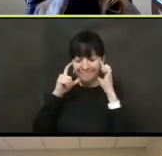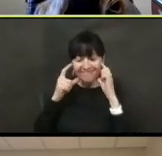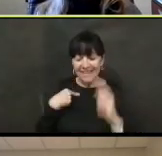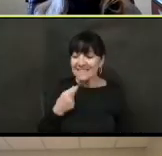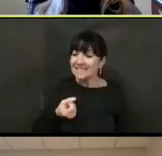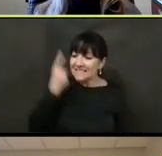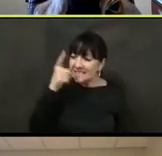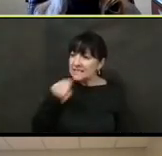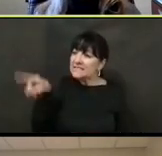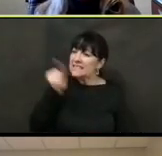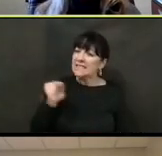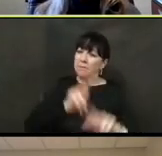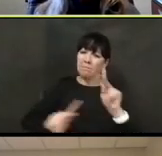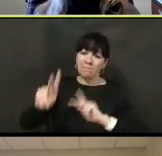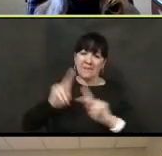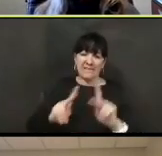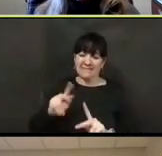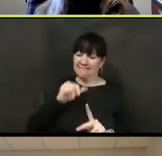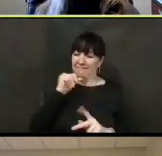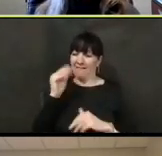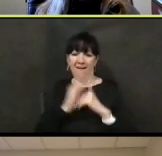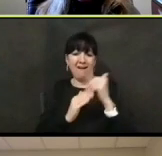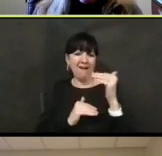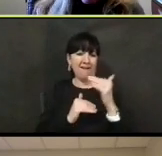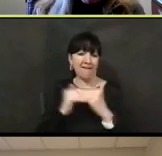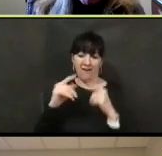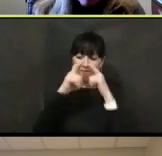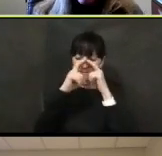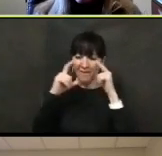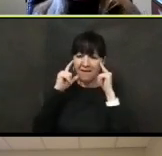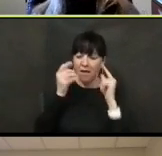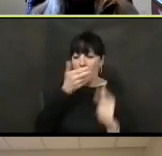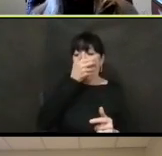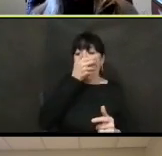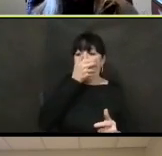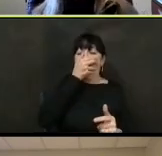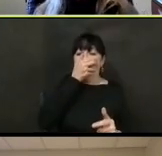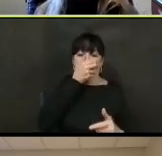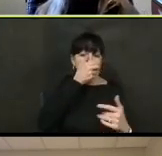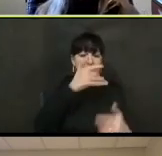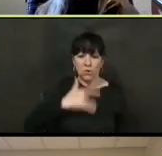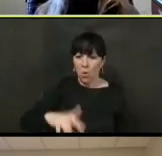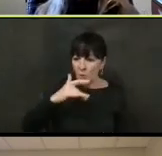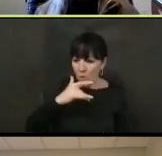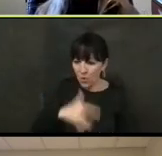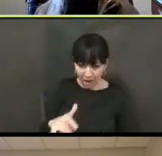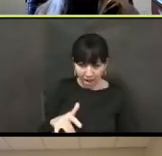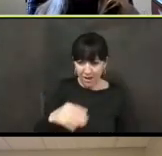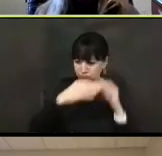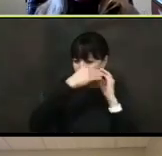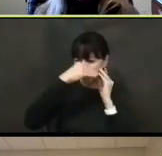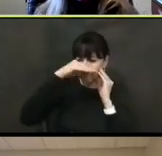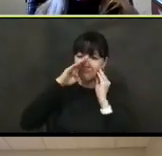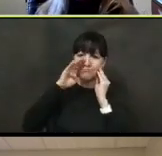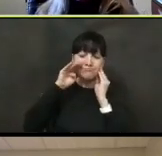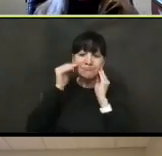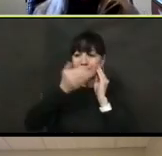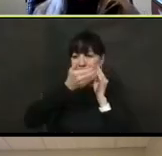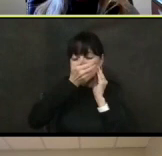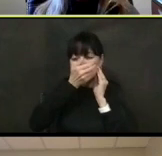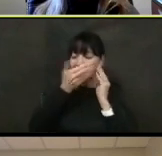and finding comfortable ways to cover your face. But my expectation is this is going to be around for a while,